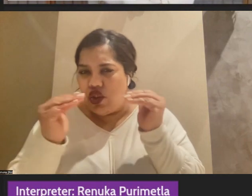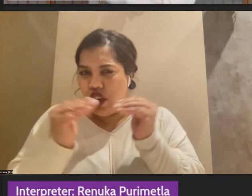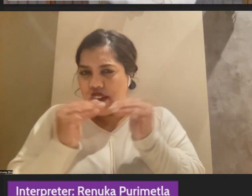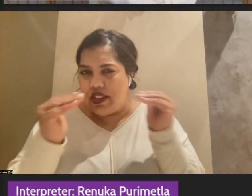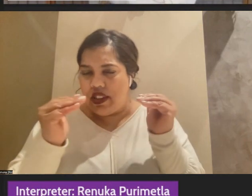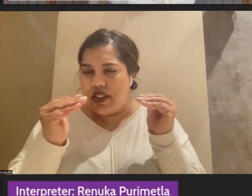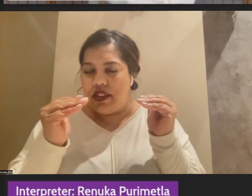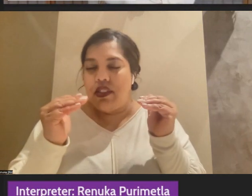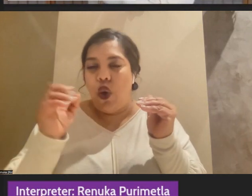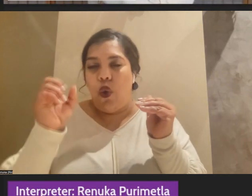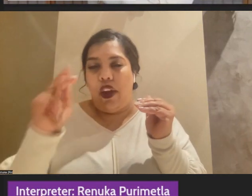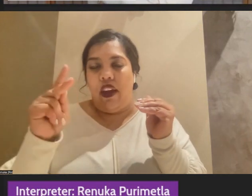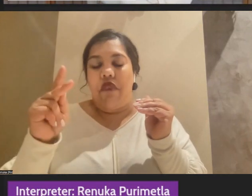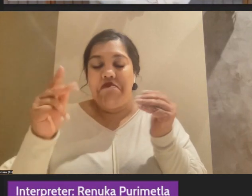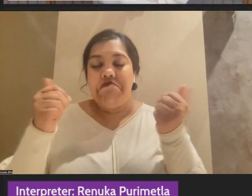that.